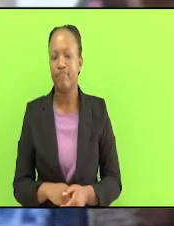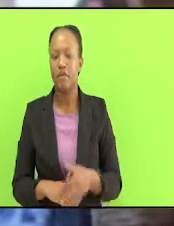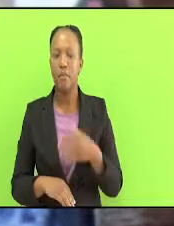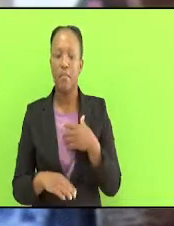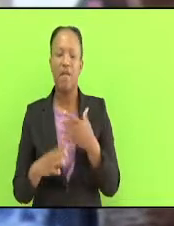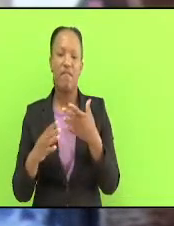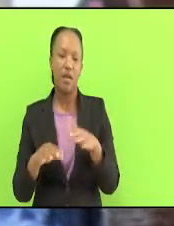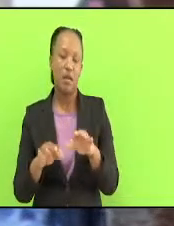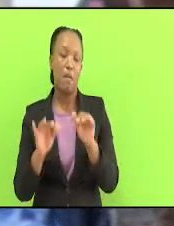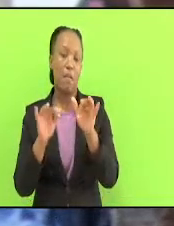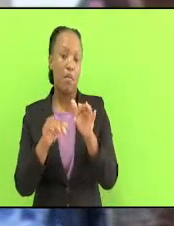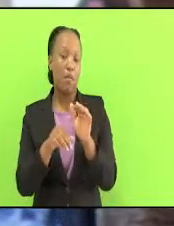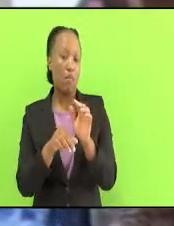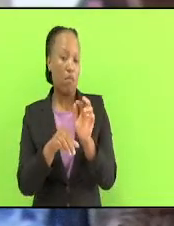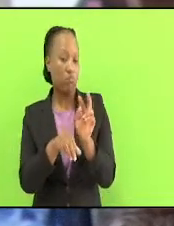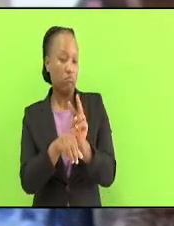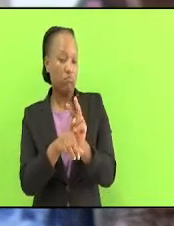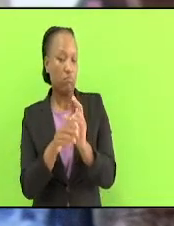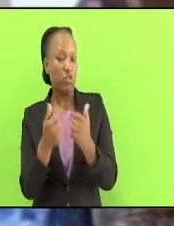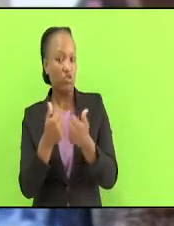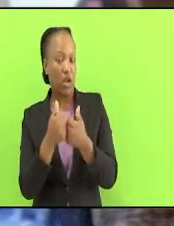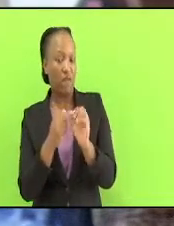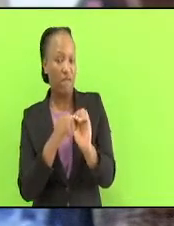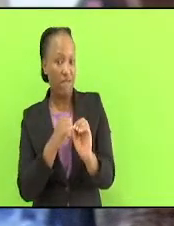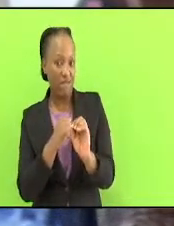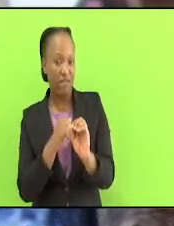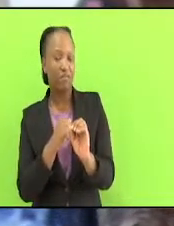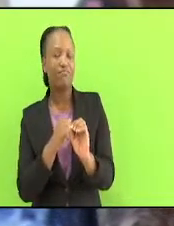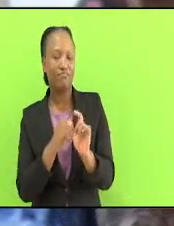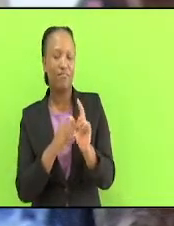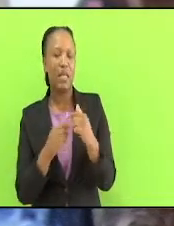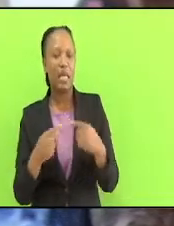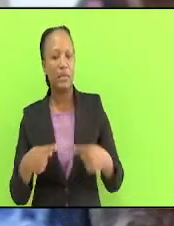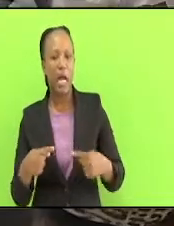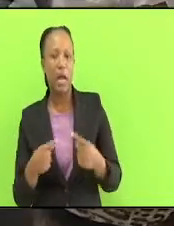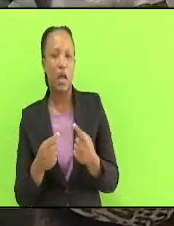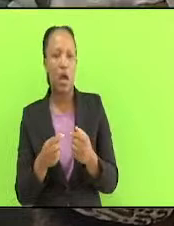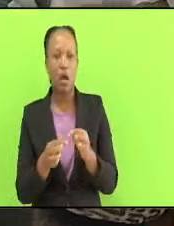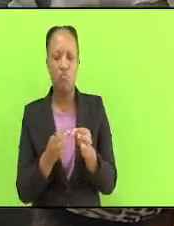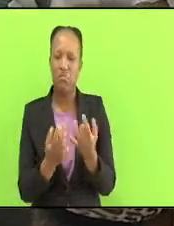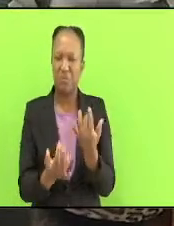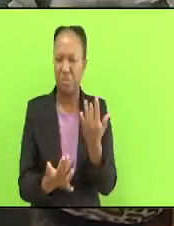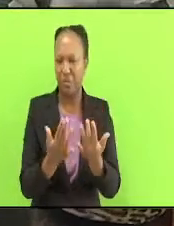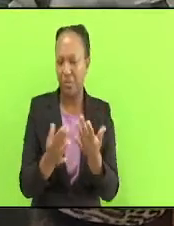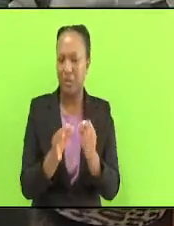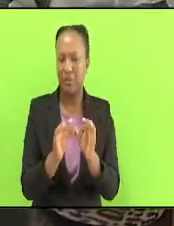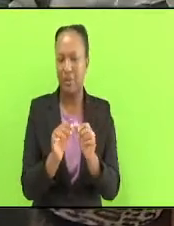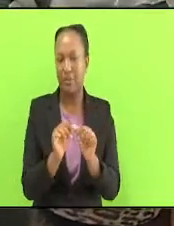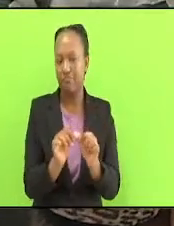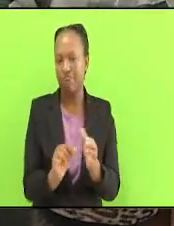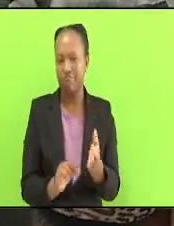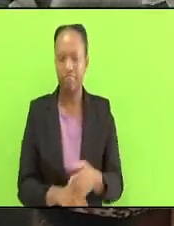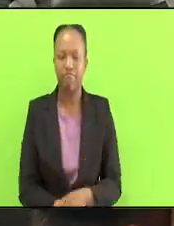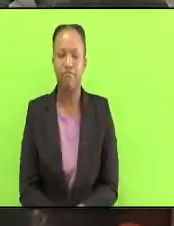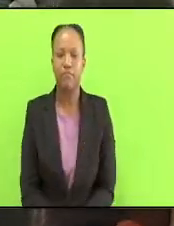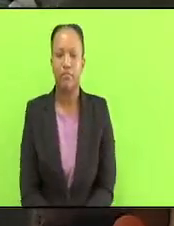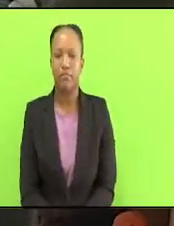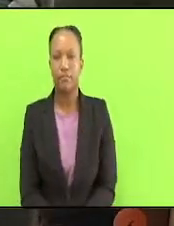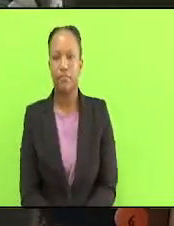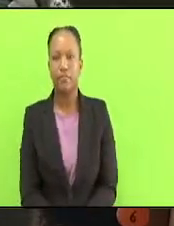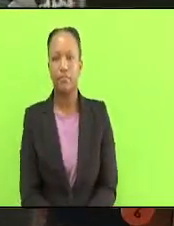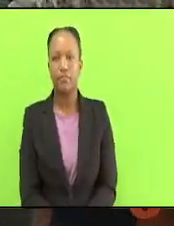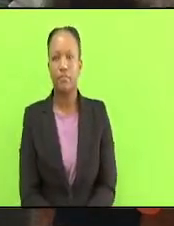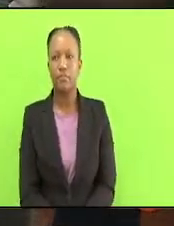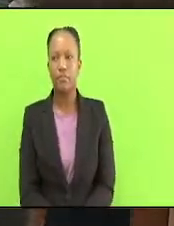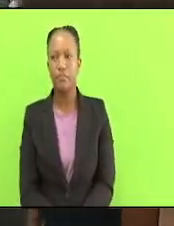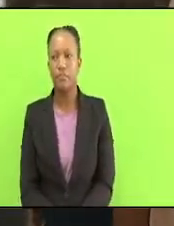our people have challenges, when they protest, they burn tires, they chop trees, and those are the things which have